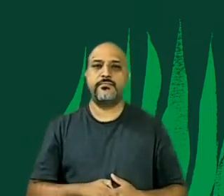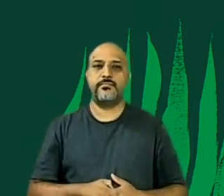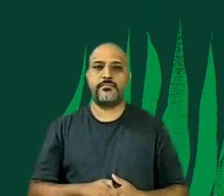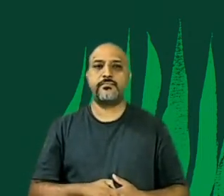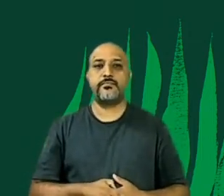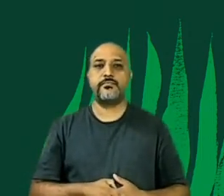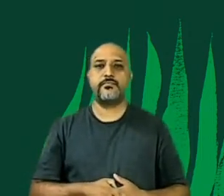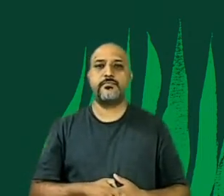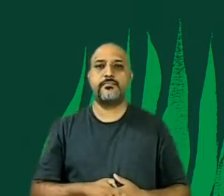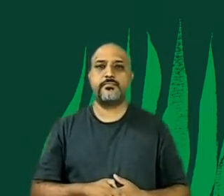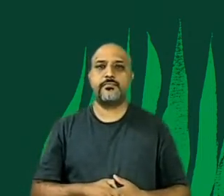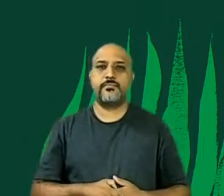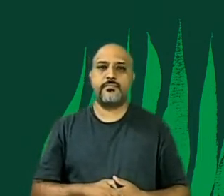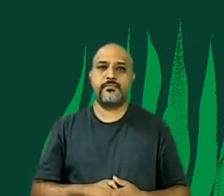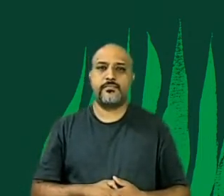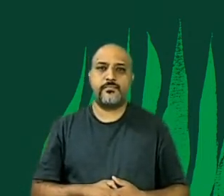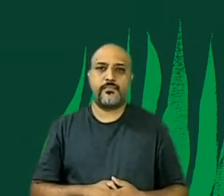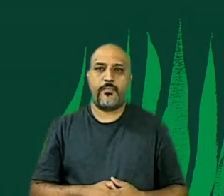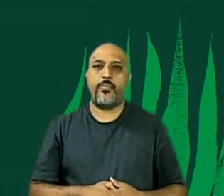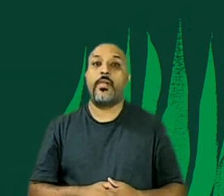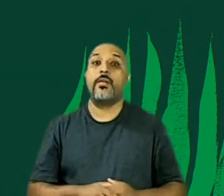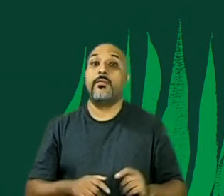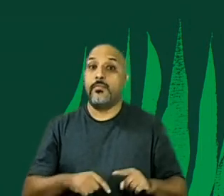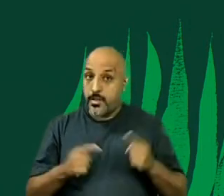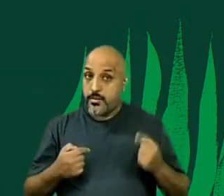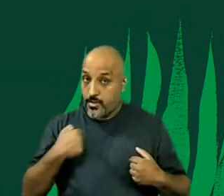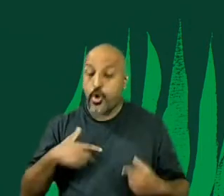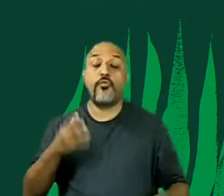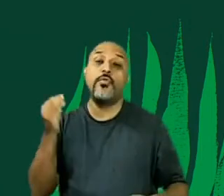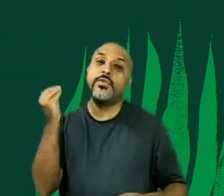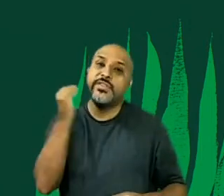to remedy as best I can.